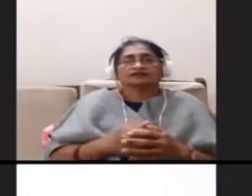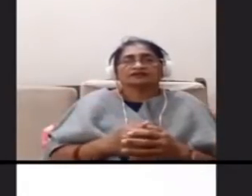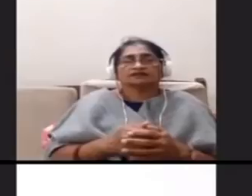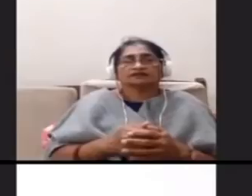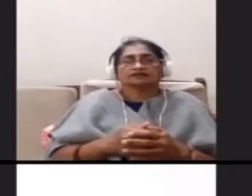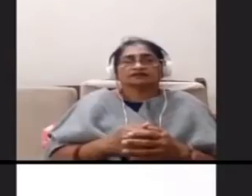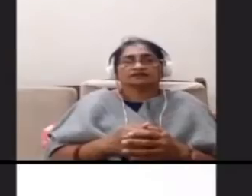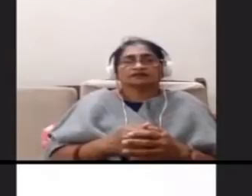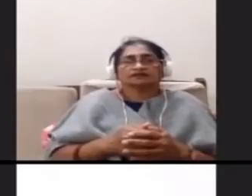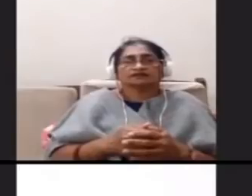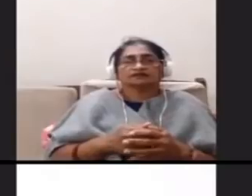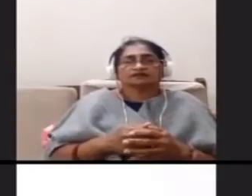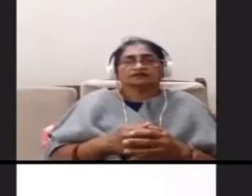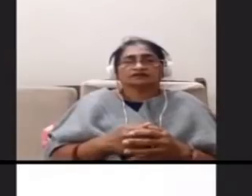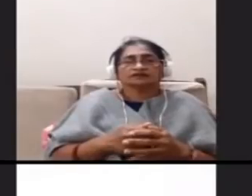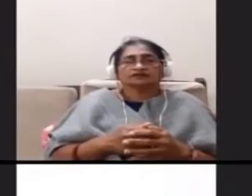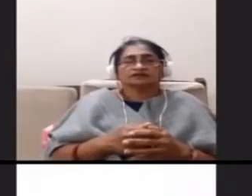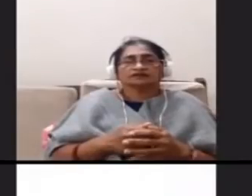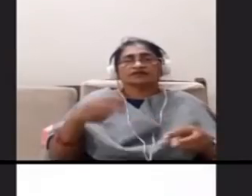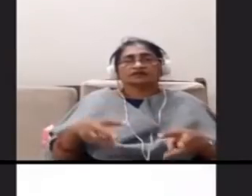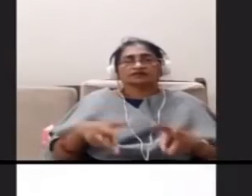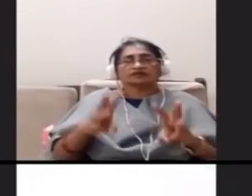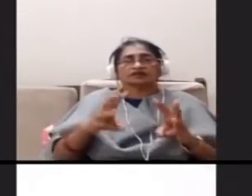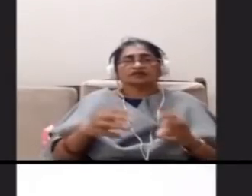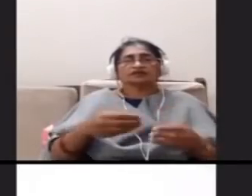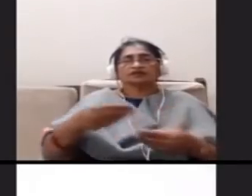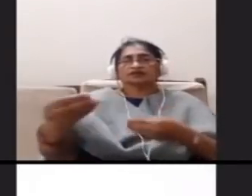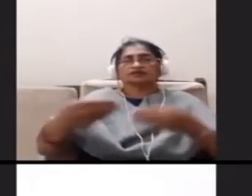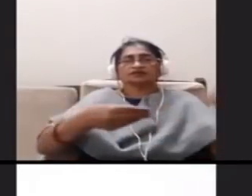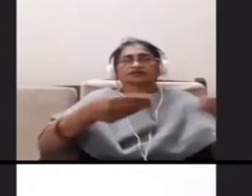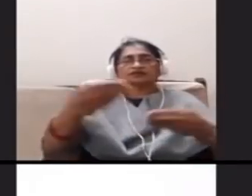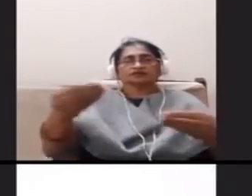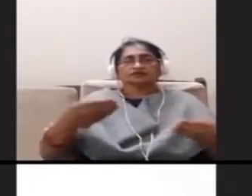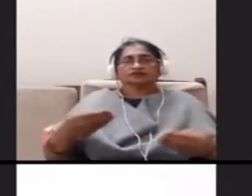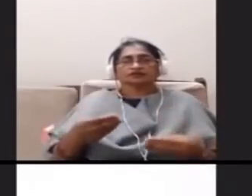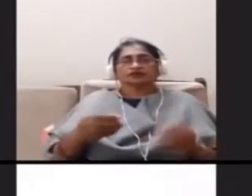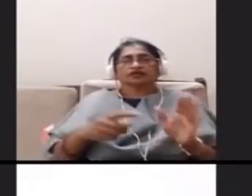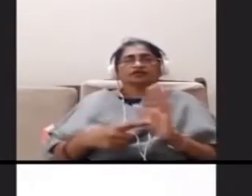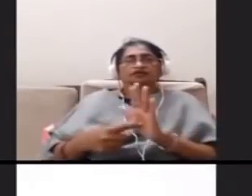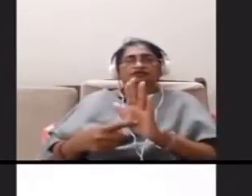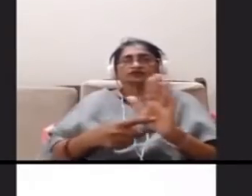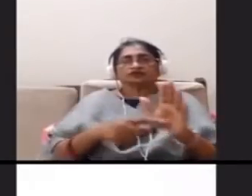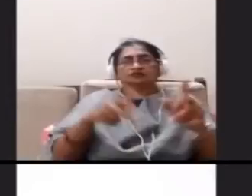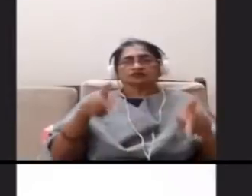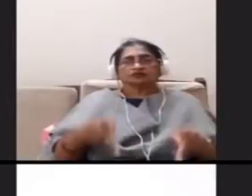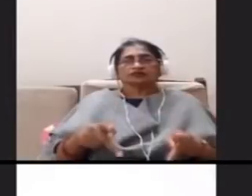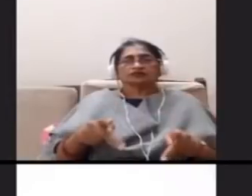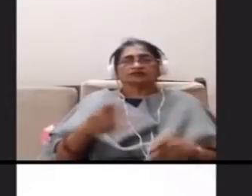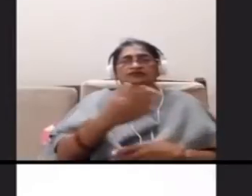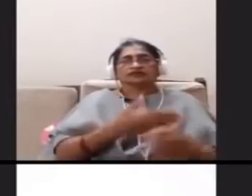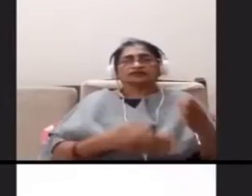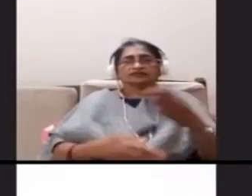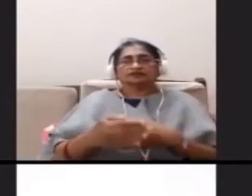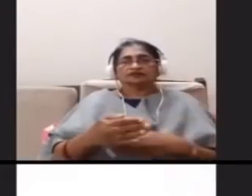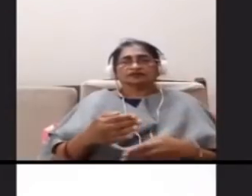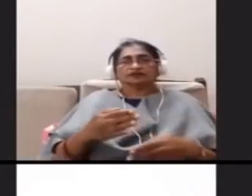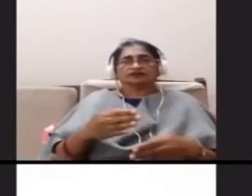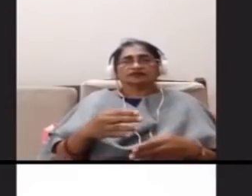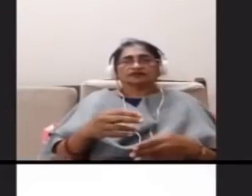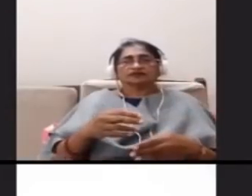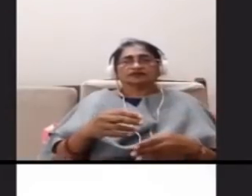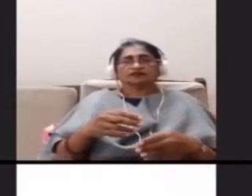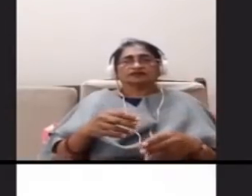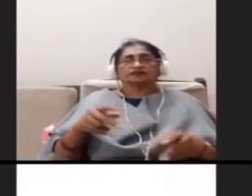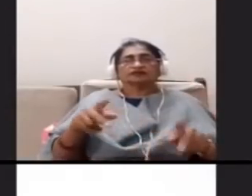self-reliance. And it's the best way to actually distribute, wealth and to show that persons with disabilities indeed can actually add value to people's